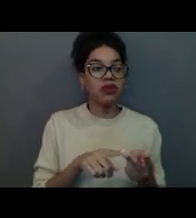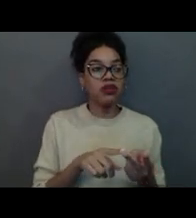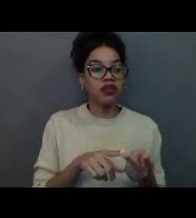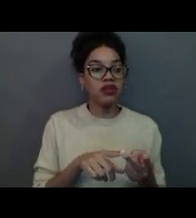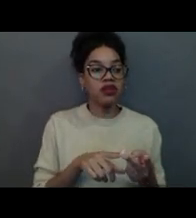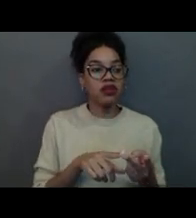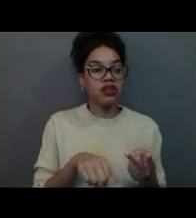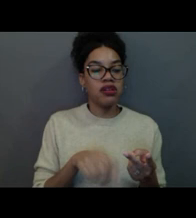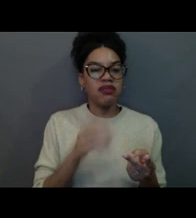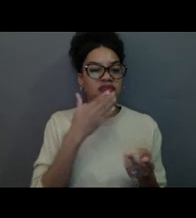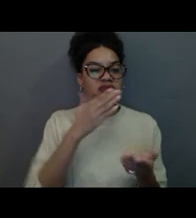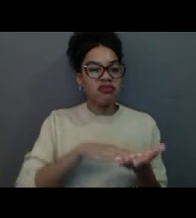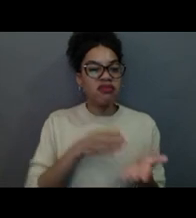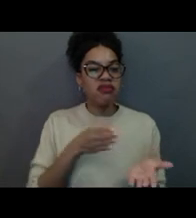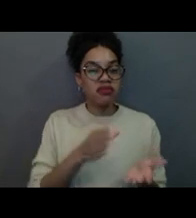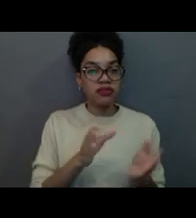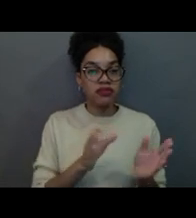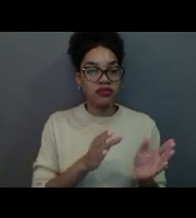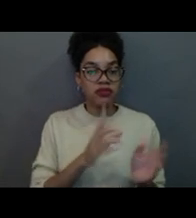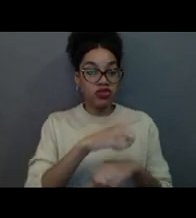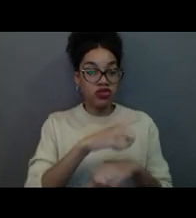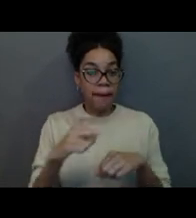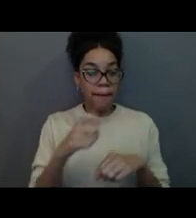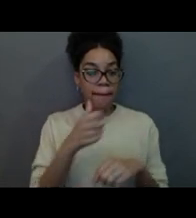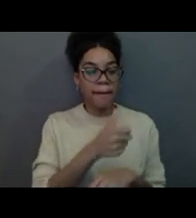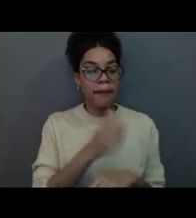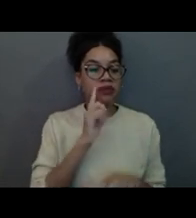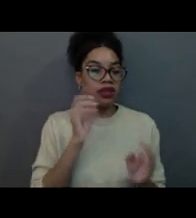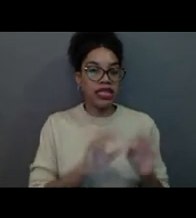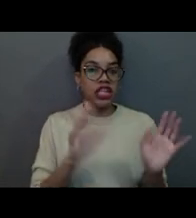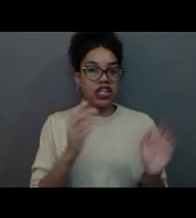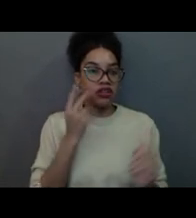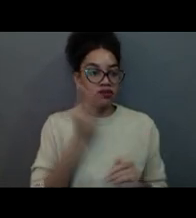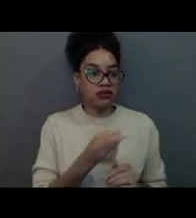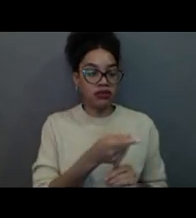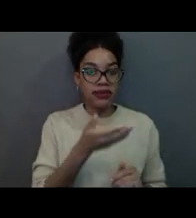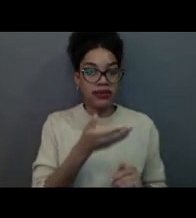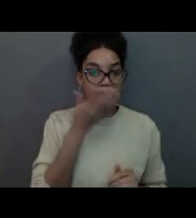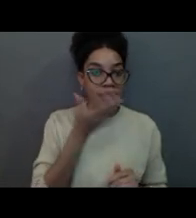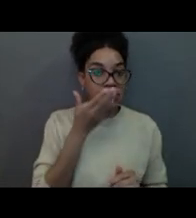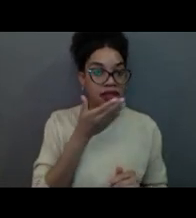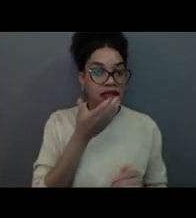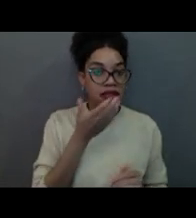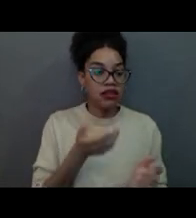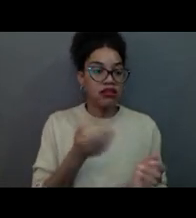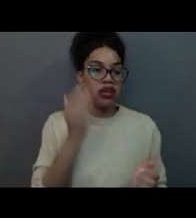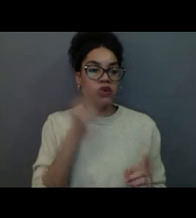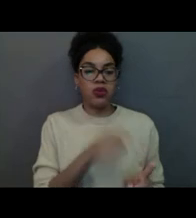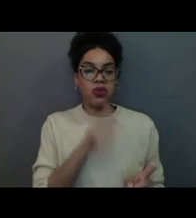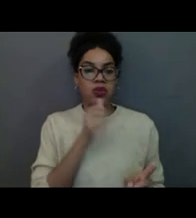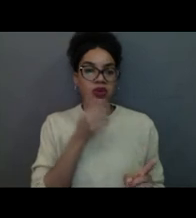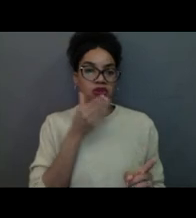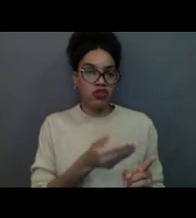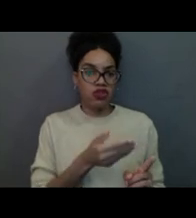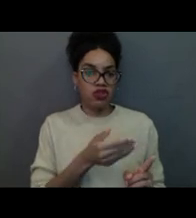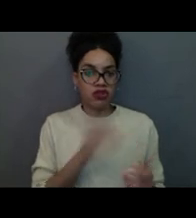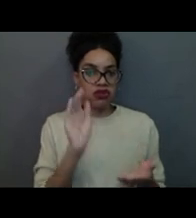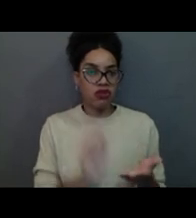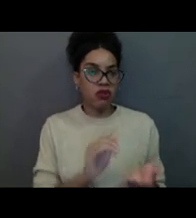low quality shrimp will have a typical descriptors. So if I smell that, I don't,